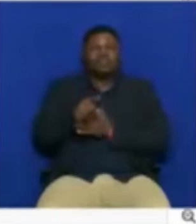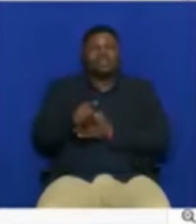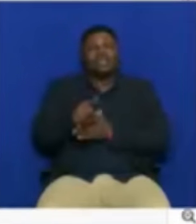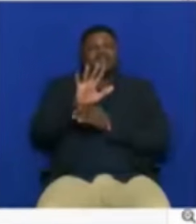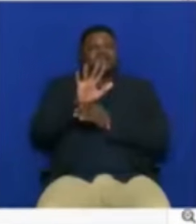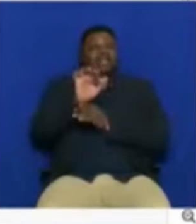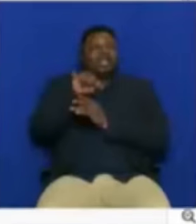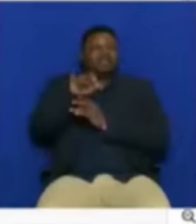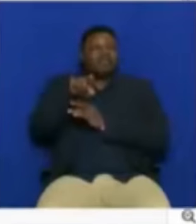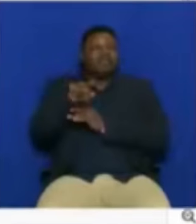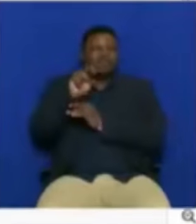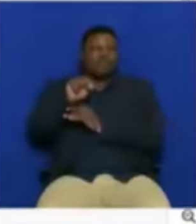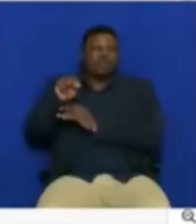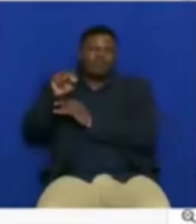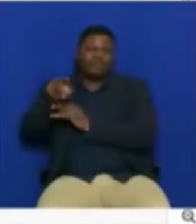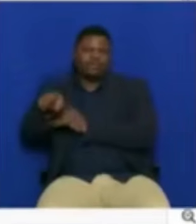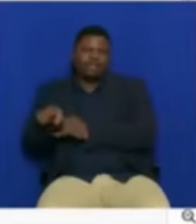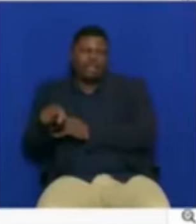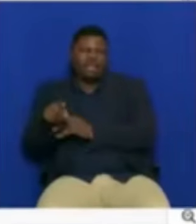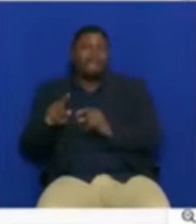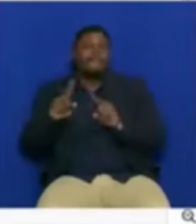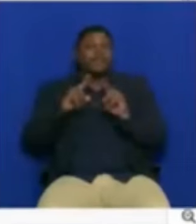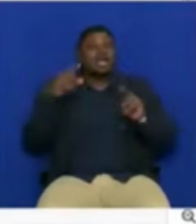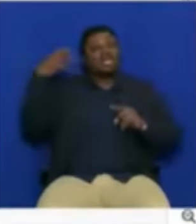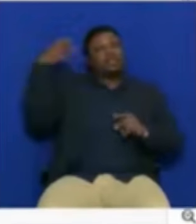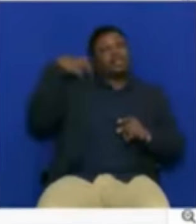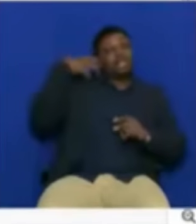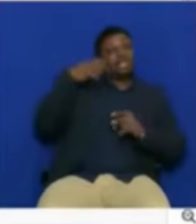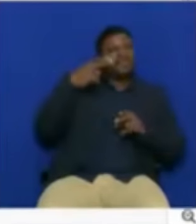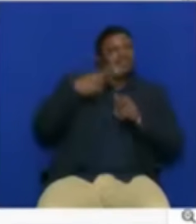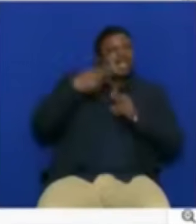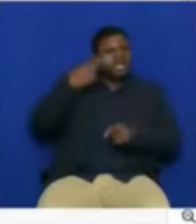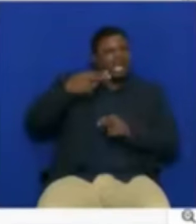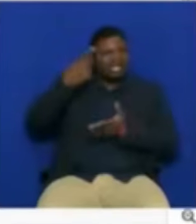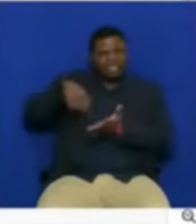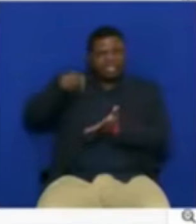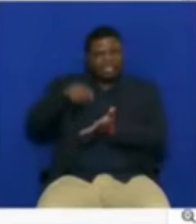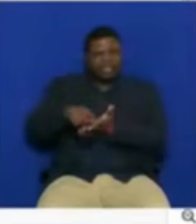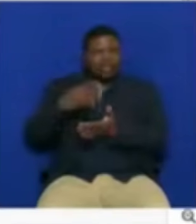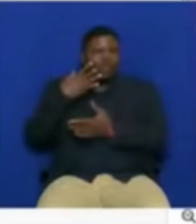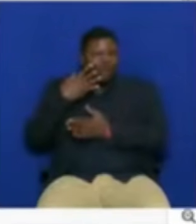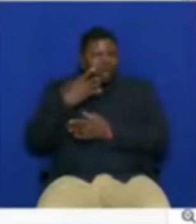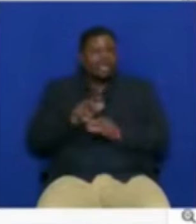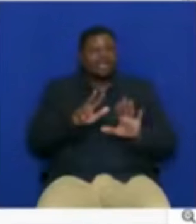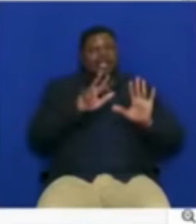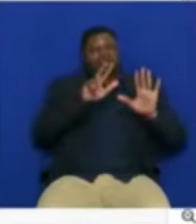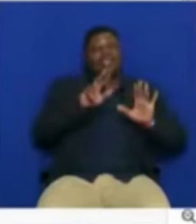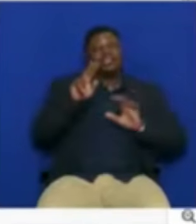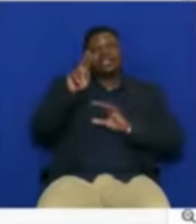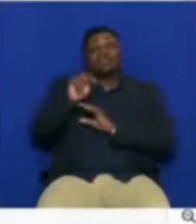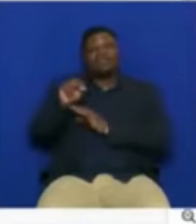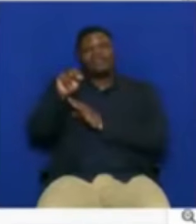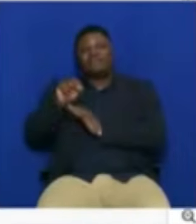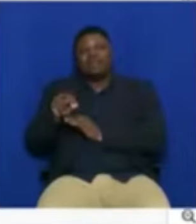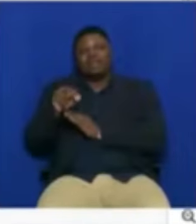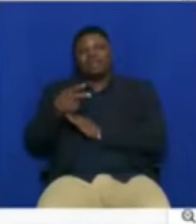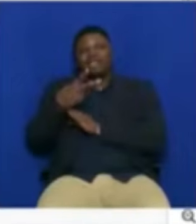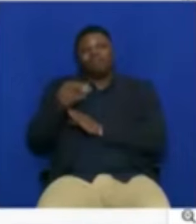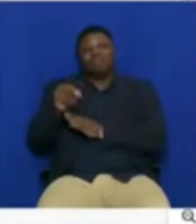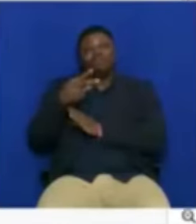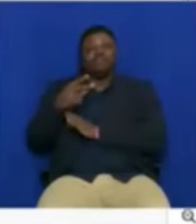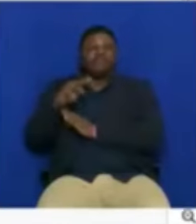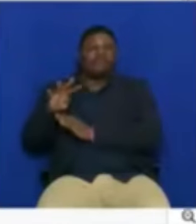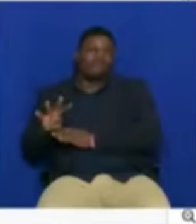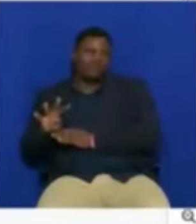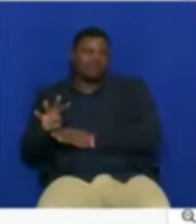stamp, final signature at page 288 on the 8th of November 2024. Now, where the minister